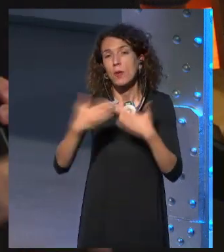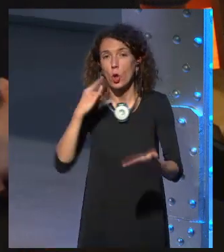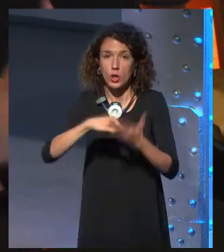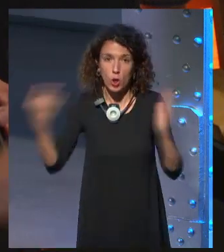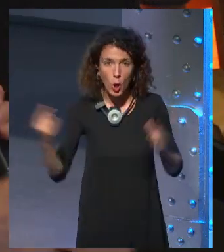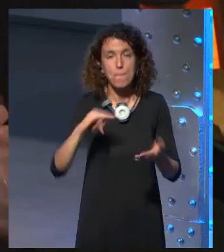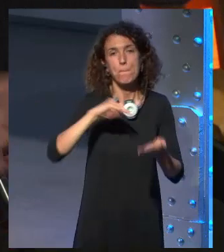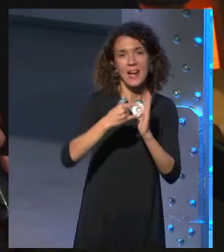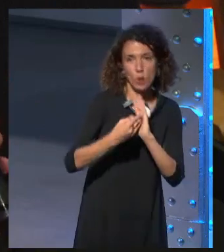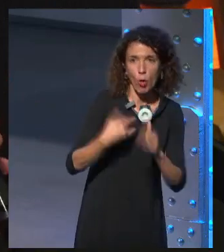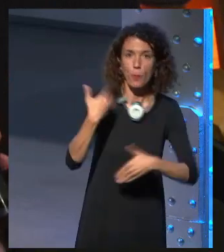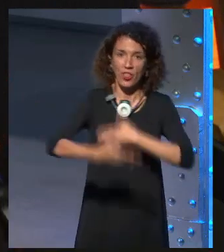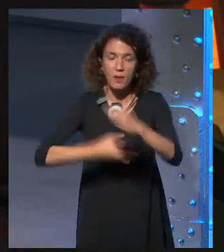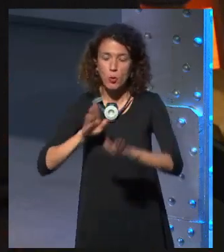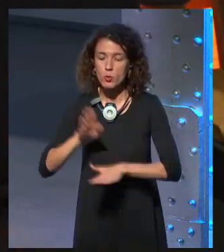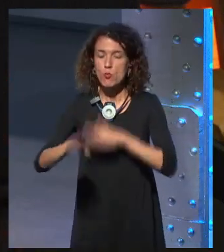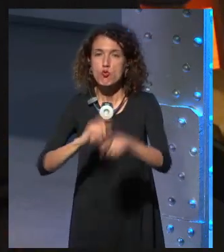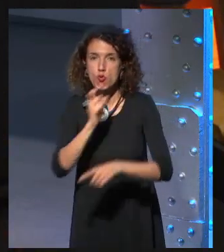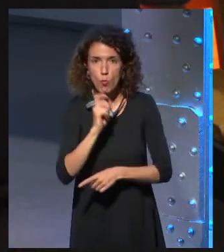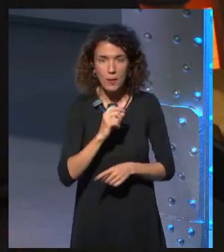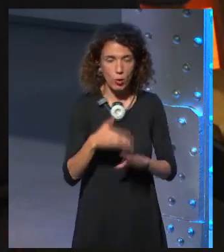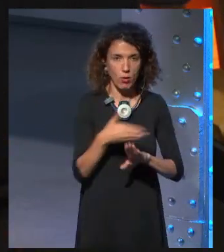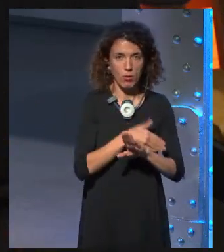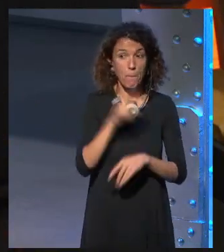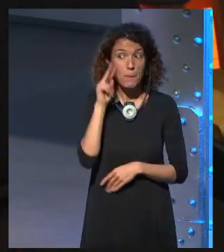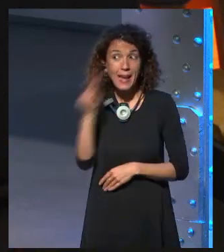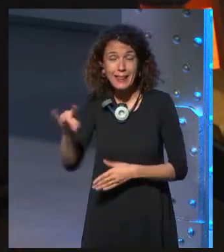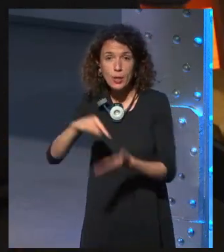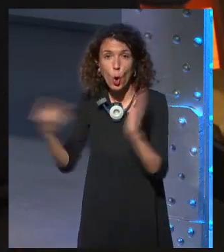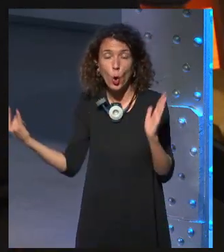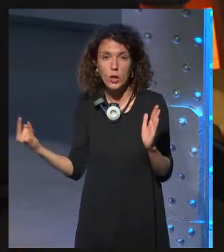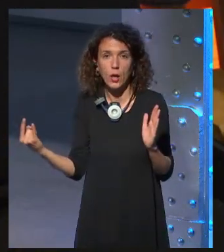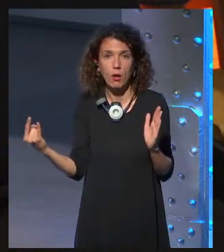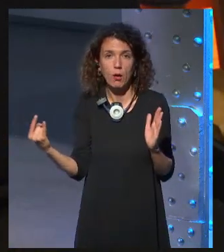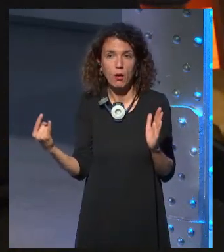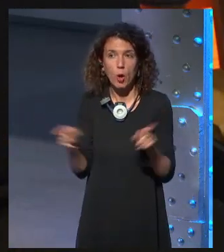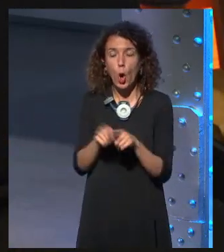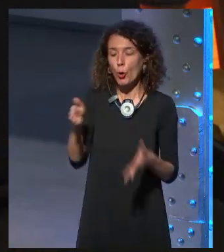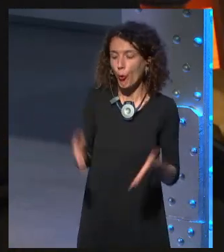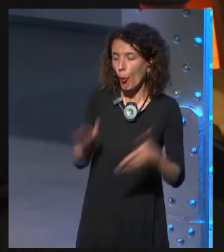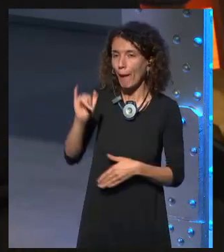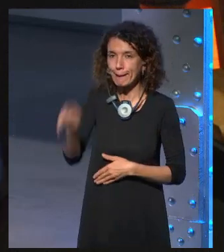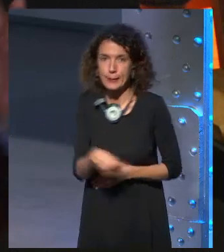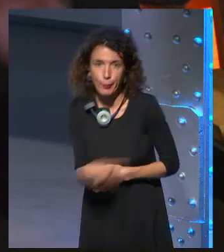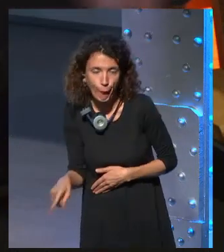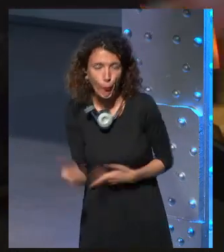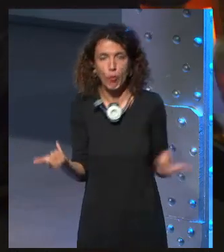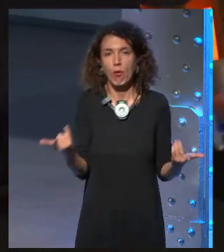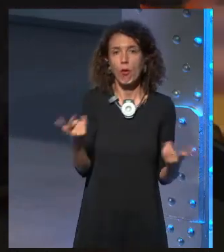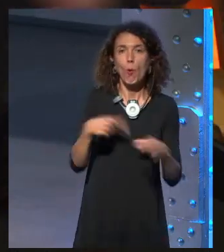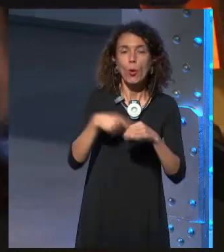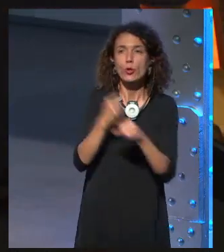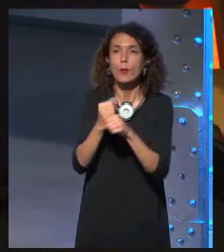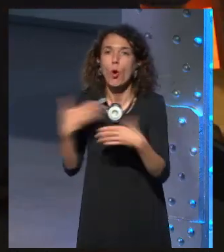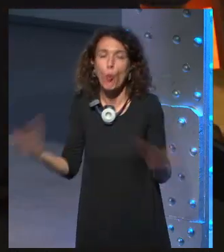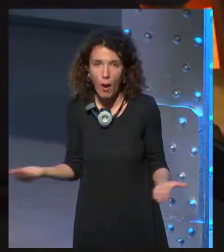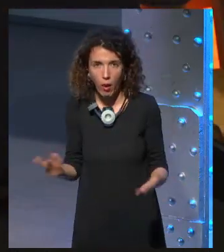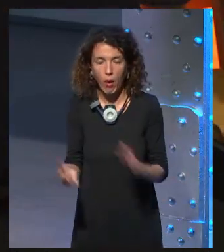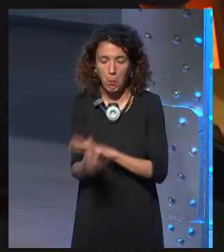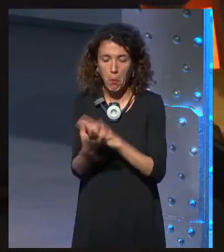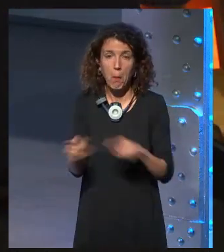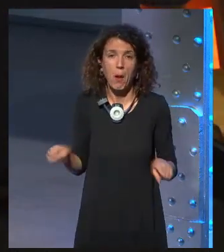point. From there on, we'll have technological evolution, methods, etc. But in order to know if there are going to be